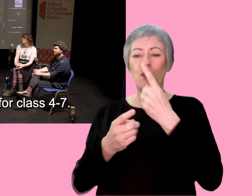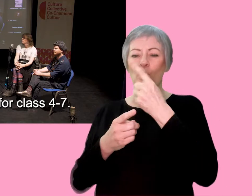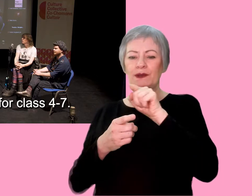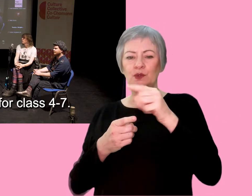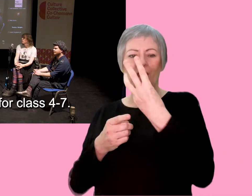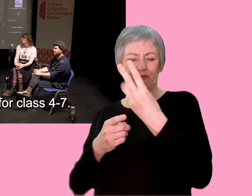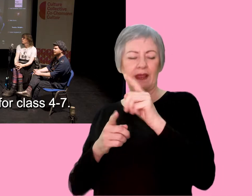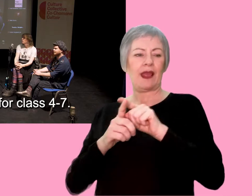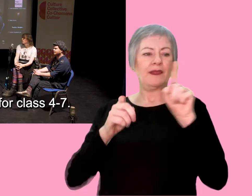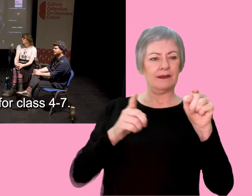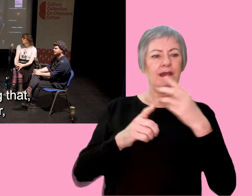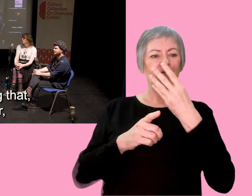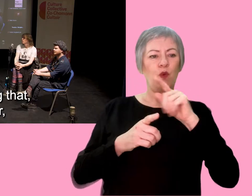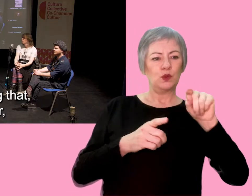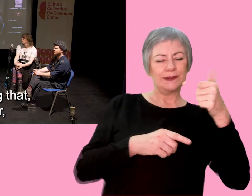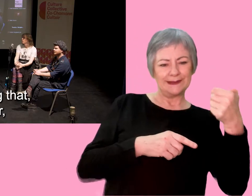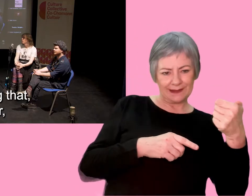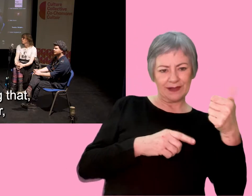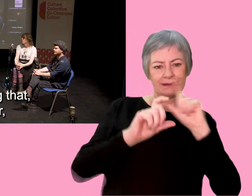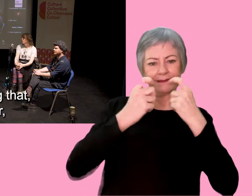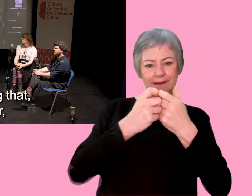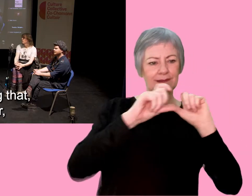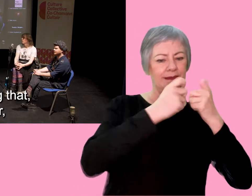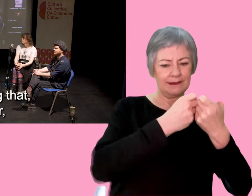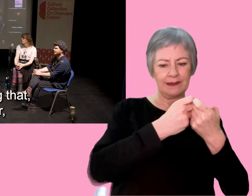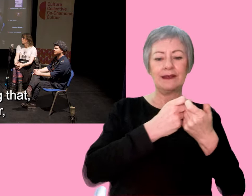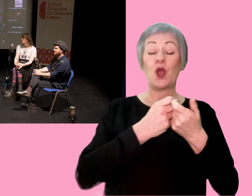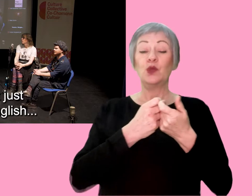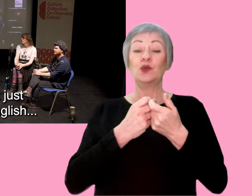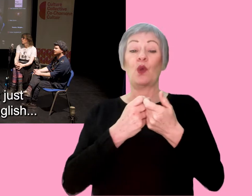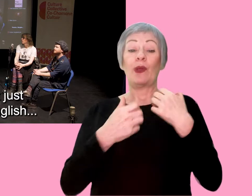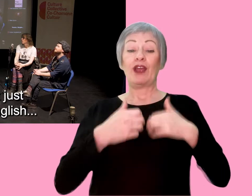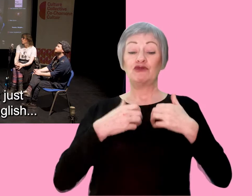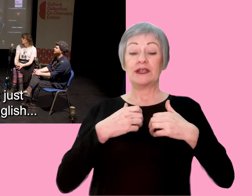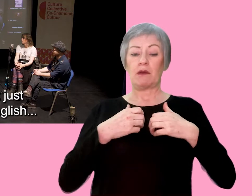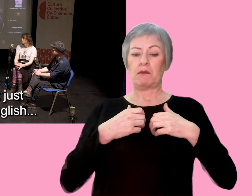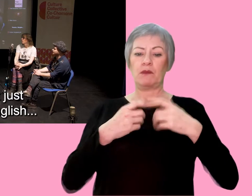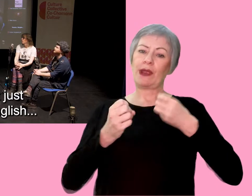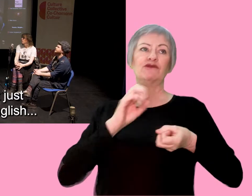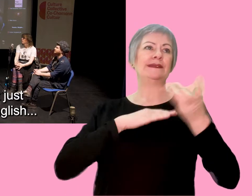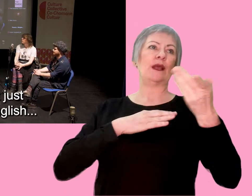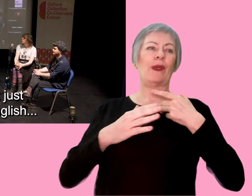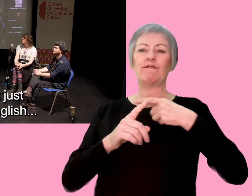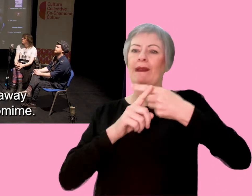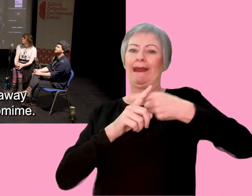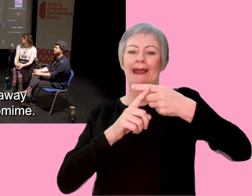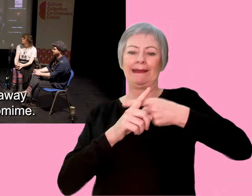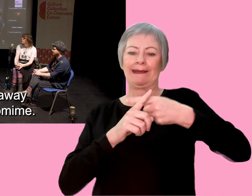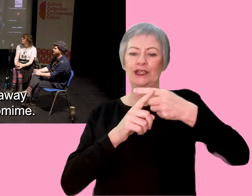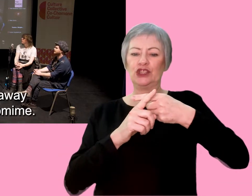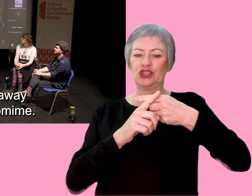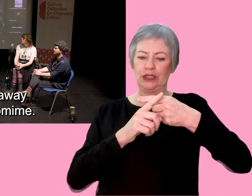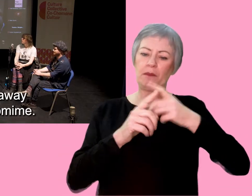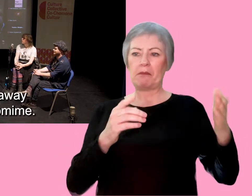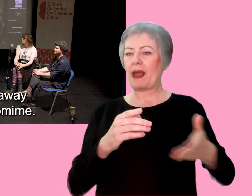3 and one for class 4 to 7. So that's interesting. But that, as I said earlier, was that you can't just send away for an English, like you can send away for